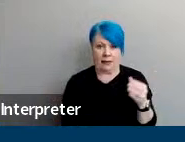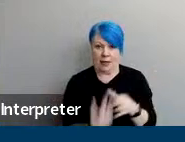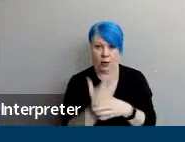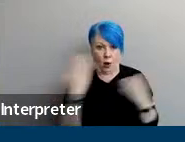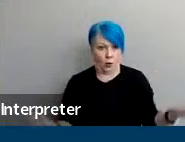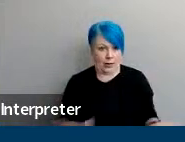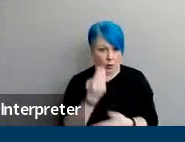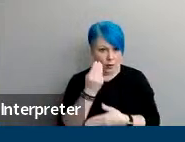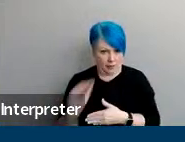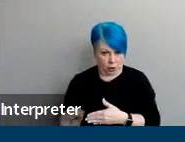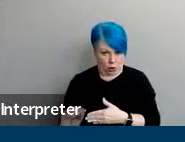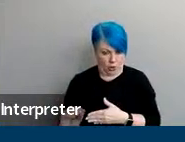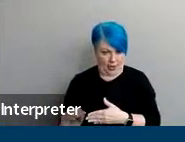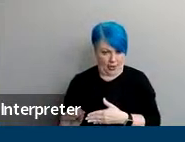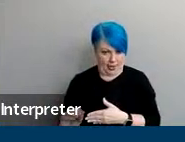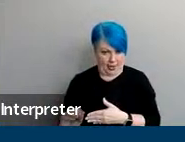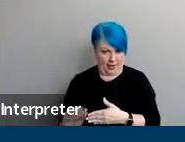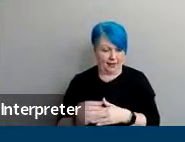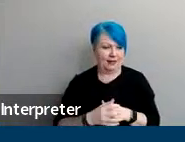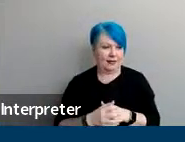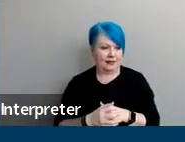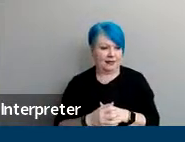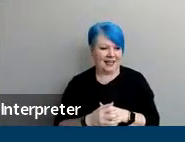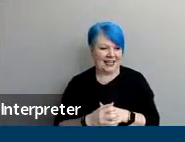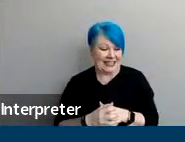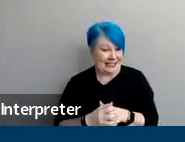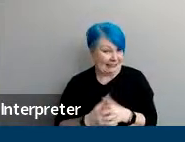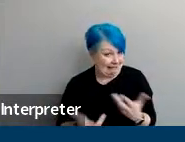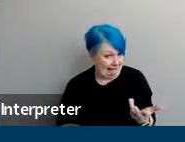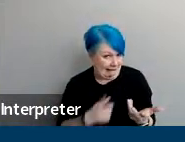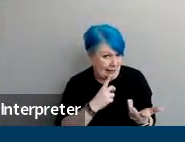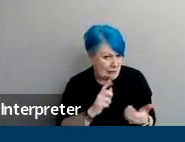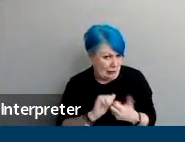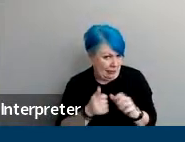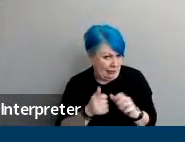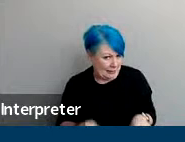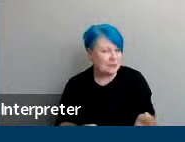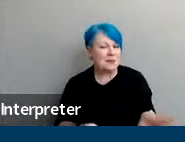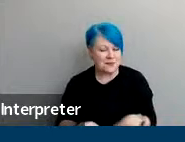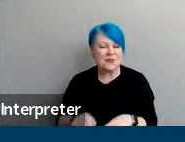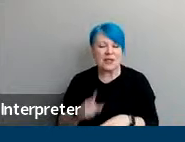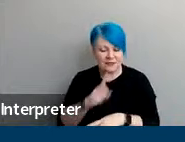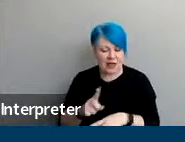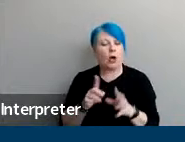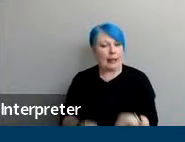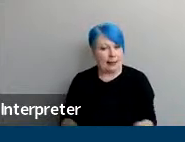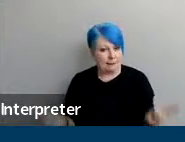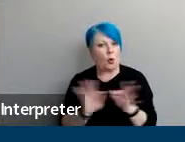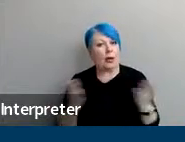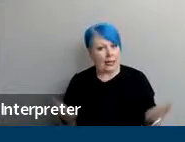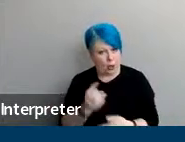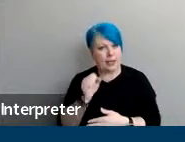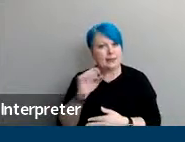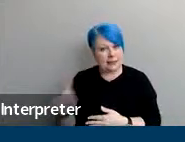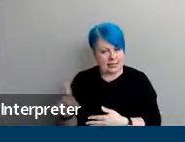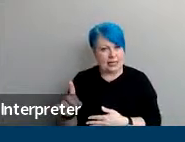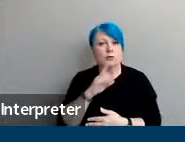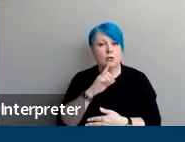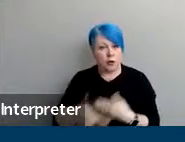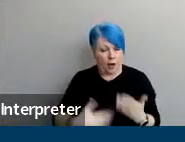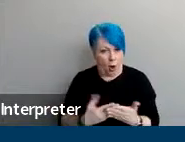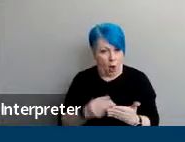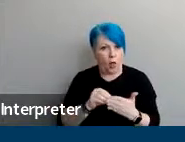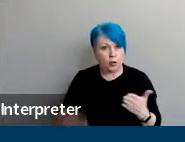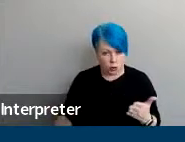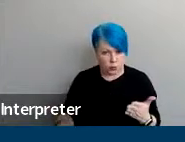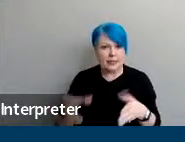that, but that's a department table. No, it is very important to this district, and has been for several years, that our students get breakfast and lunch,